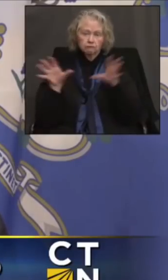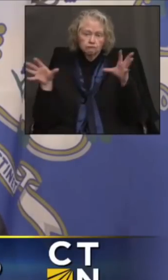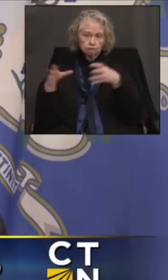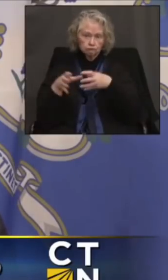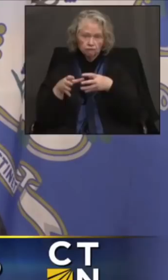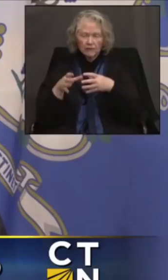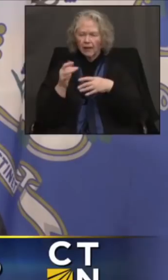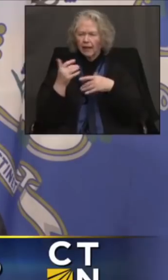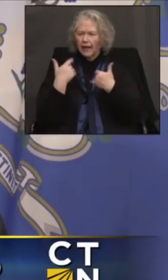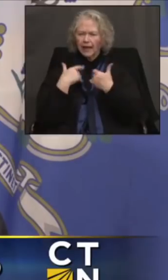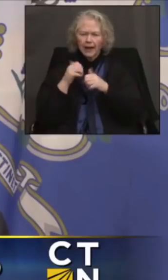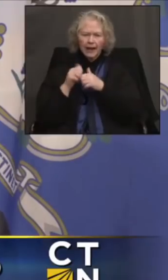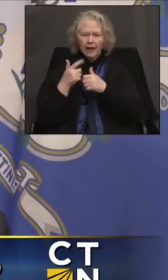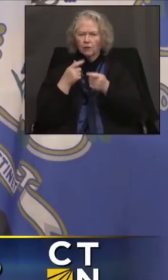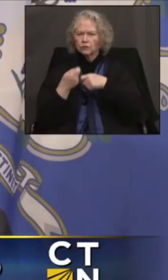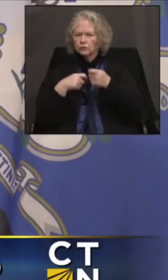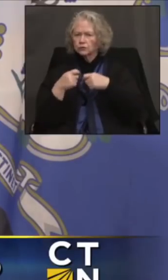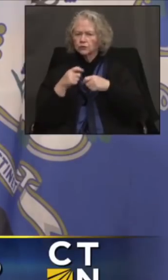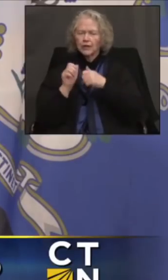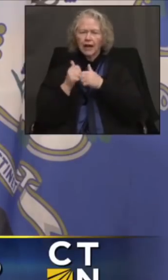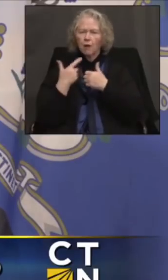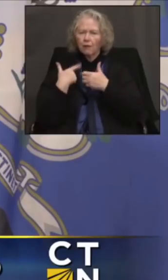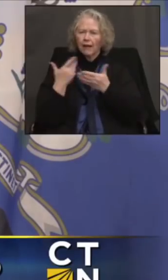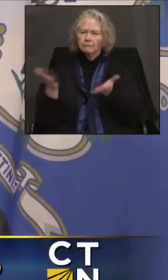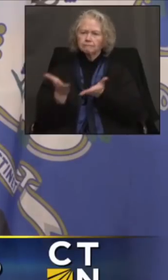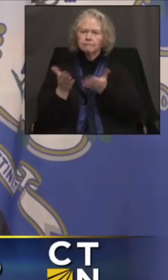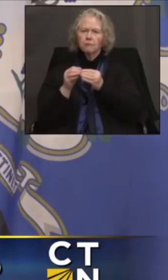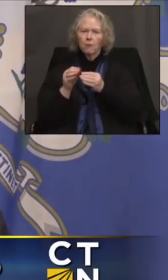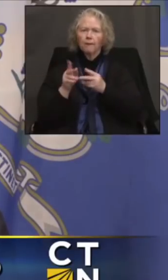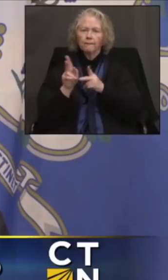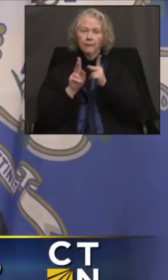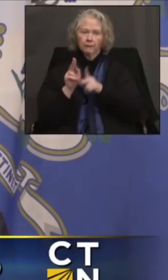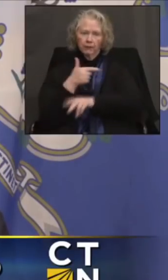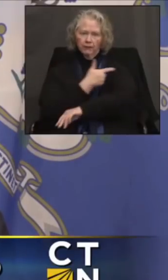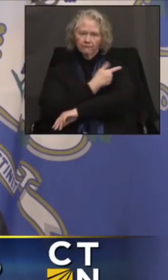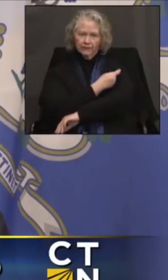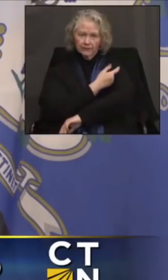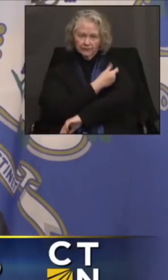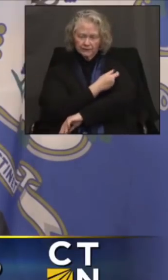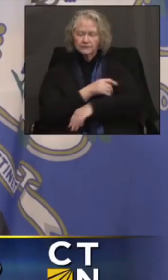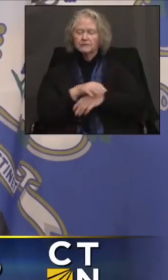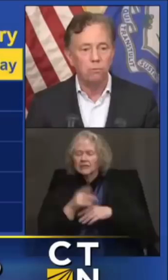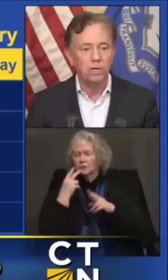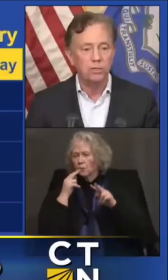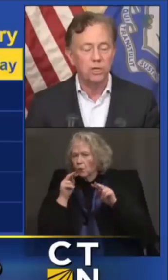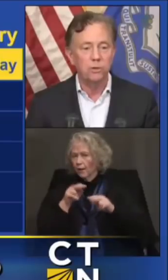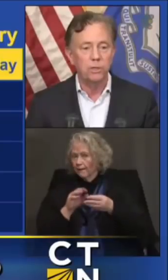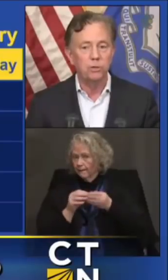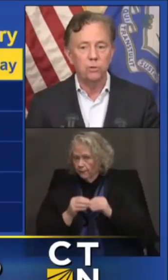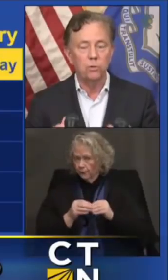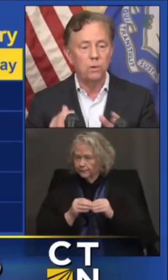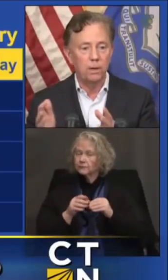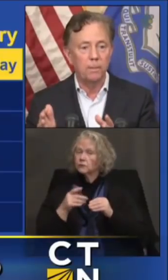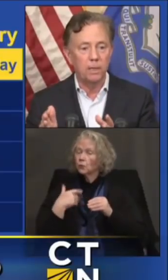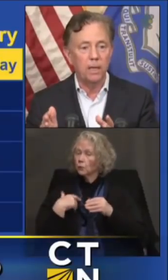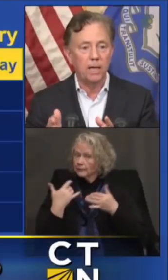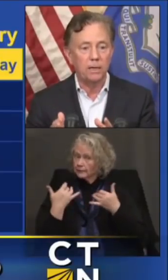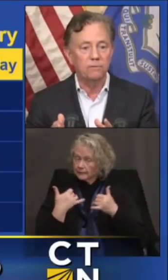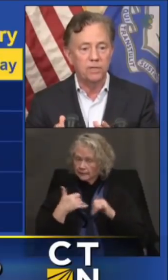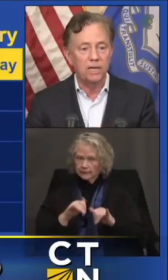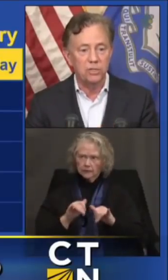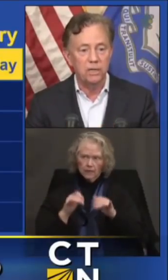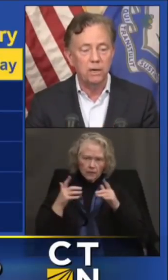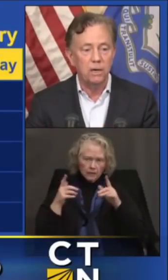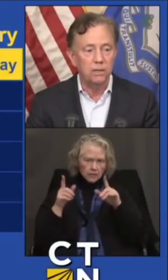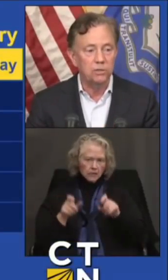more people vaccinated. Quickly on the numbers, what do I see here? I see we're continuing to do a lot